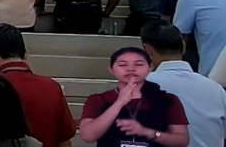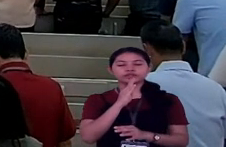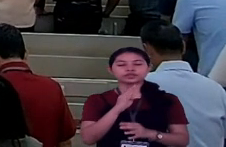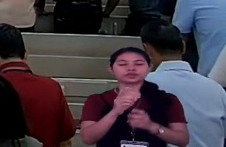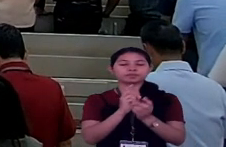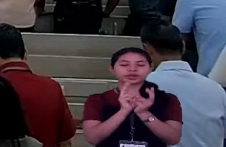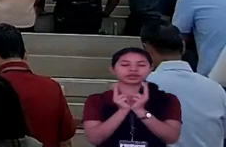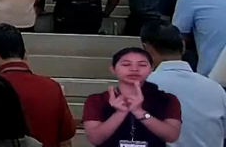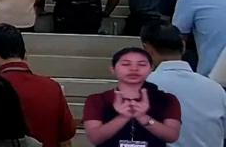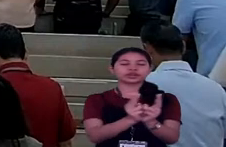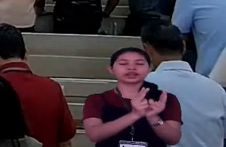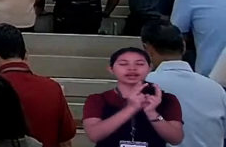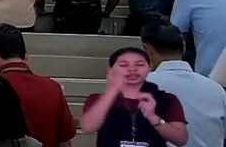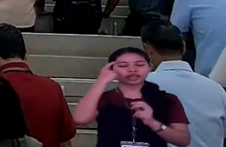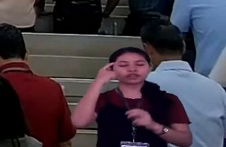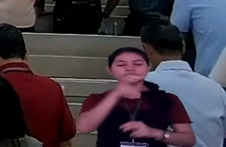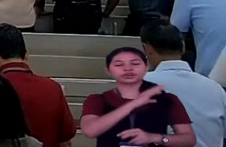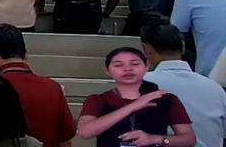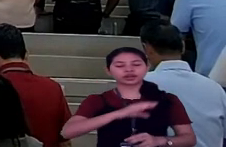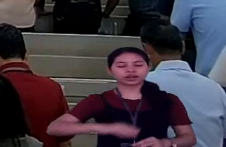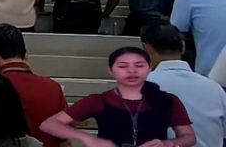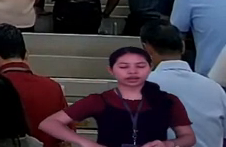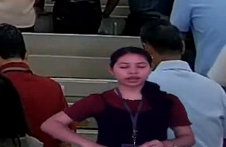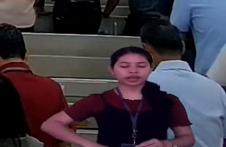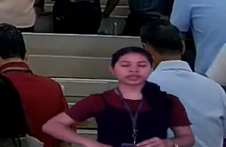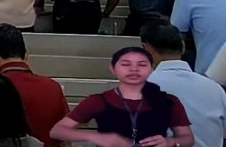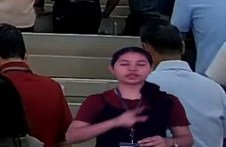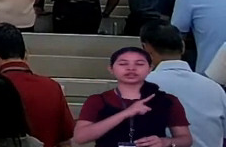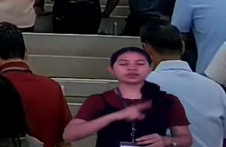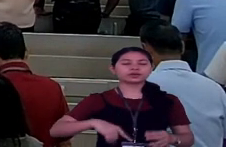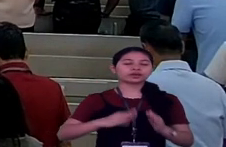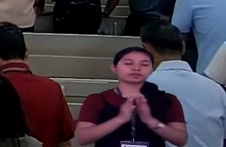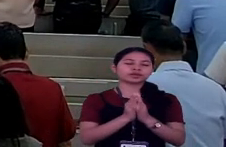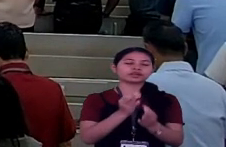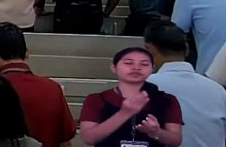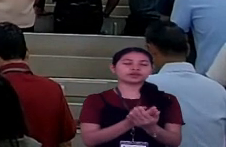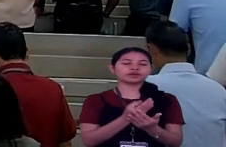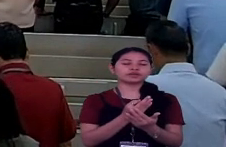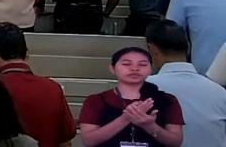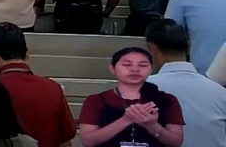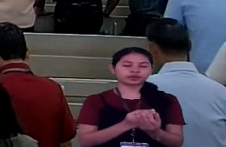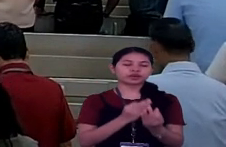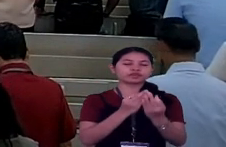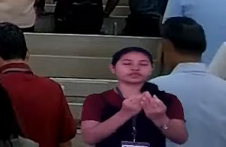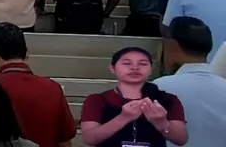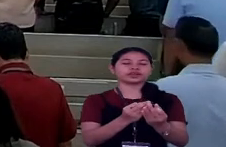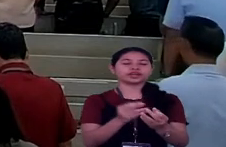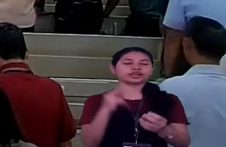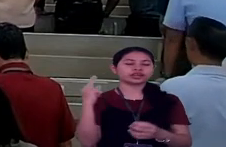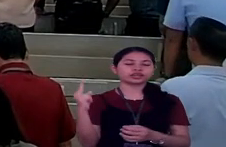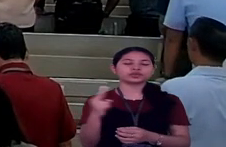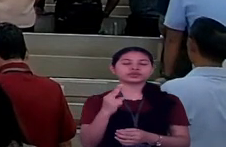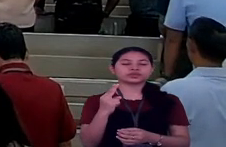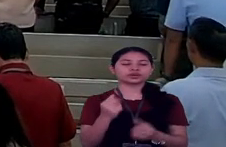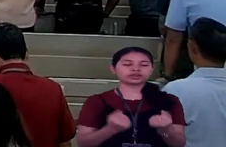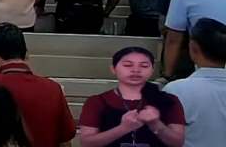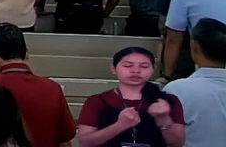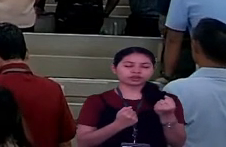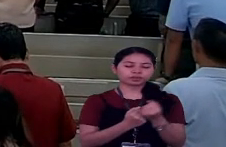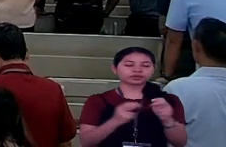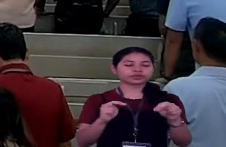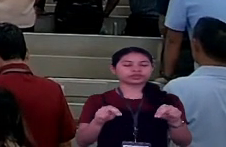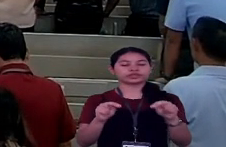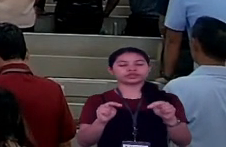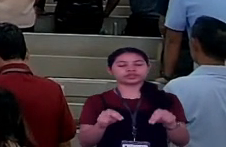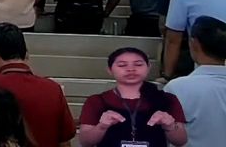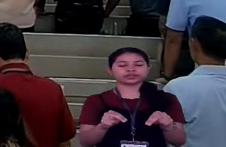and united for the cause of Christ. Amen. We now pray for the offering. Use this, Lord, to support the